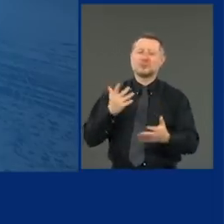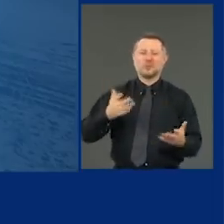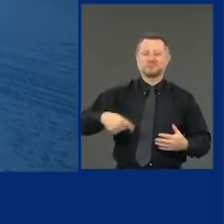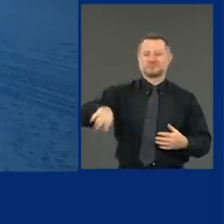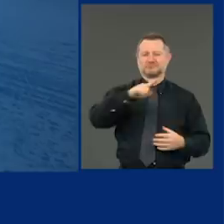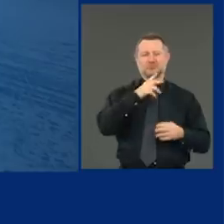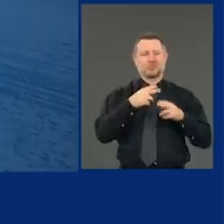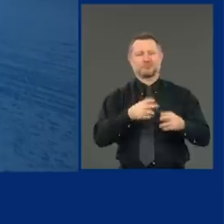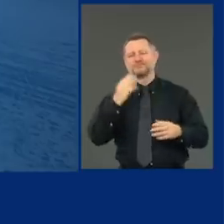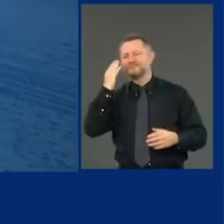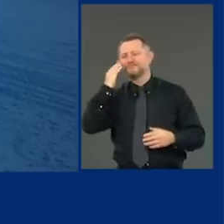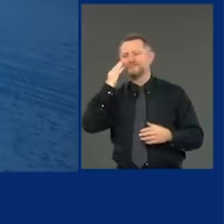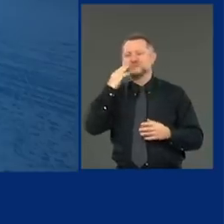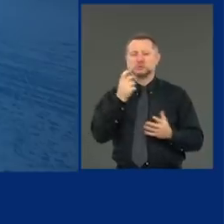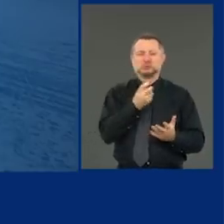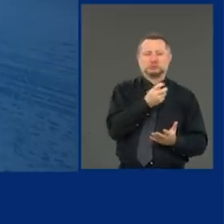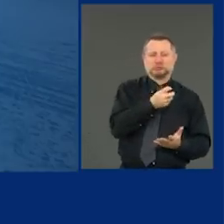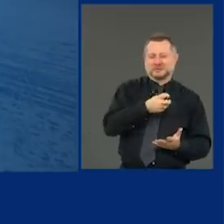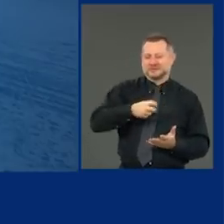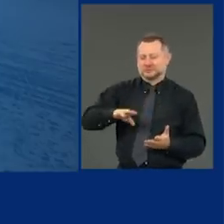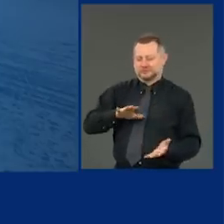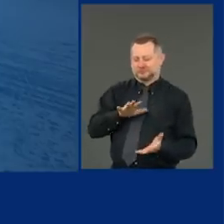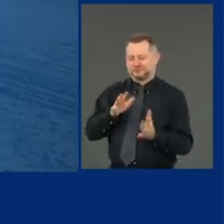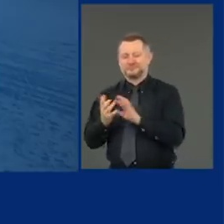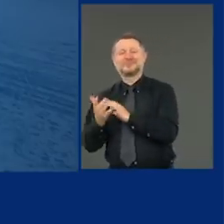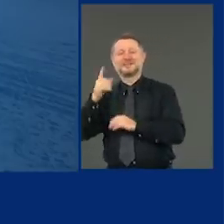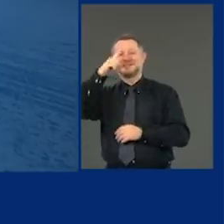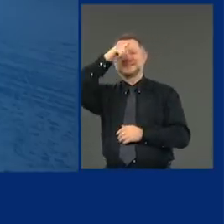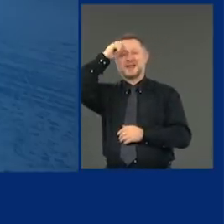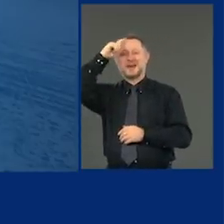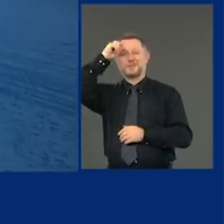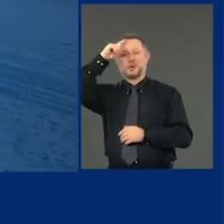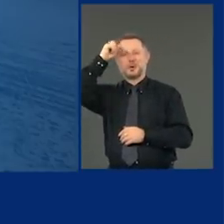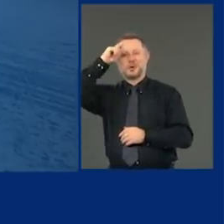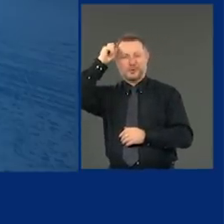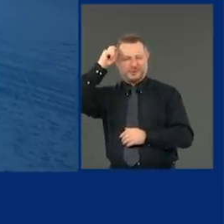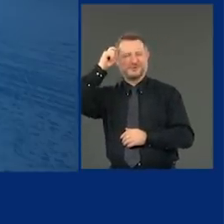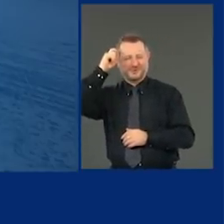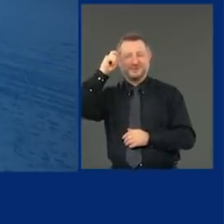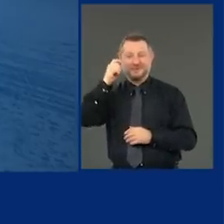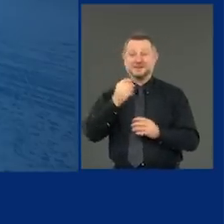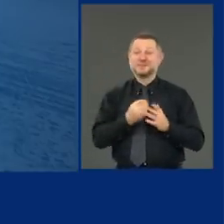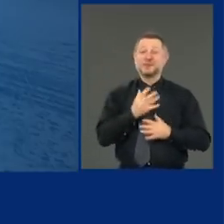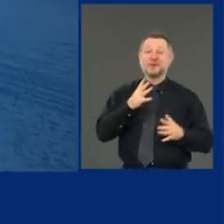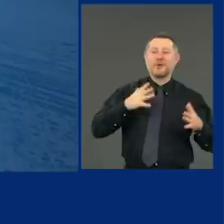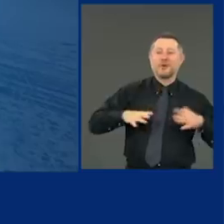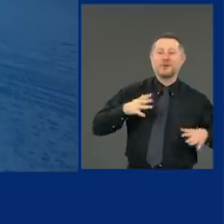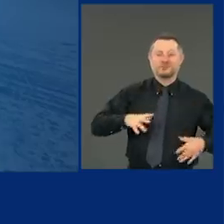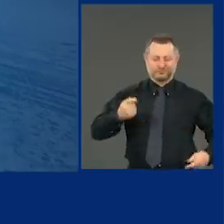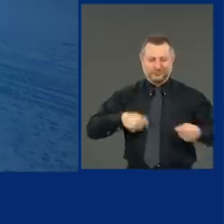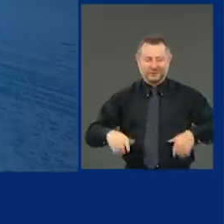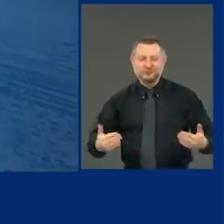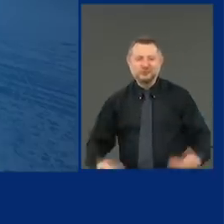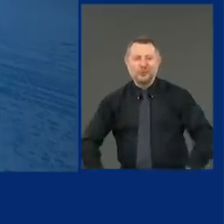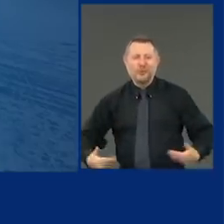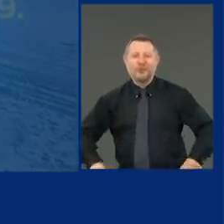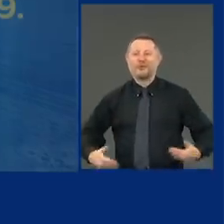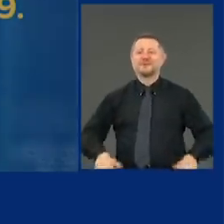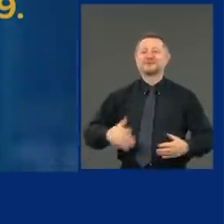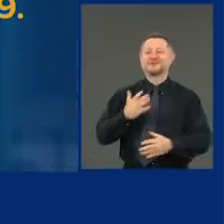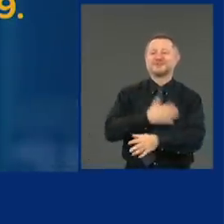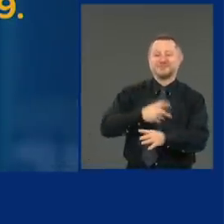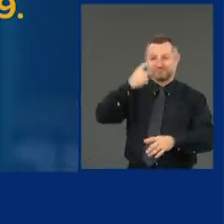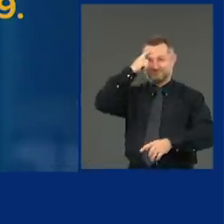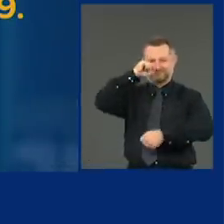It's a transition point. Summer is starting. Fashion changes. Mindsets